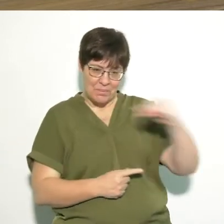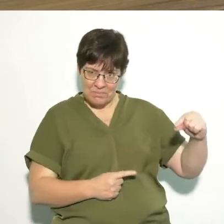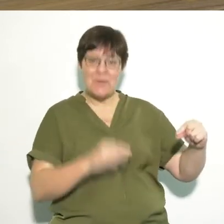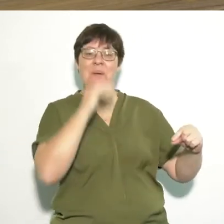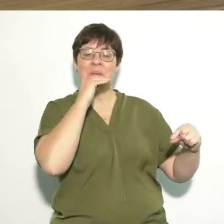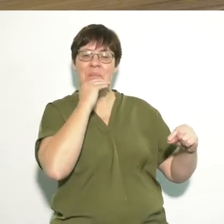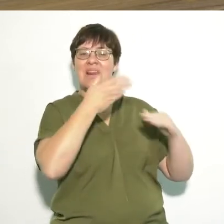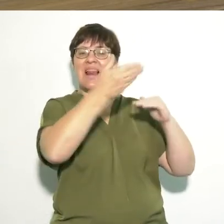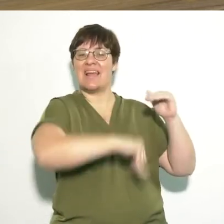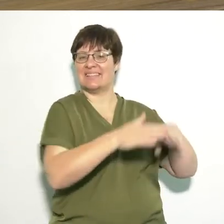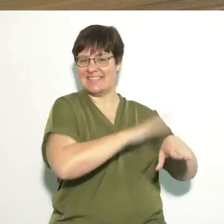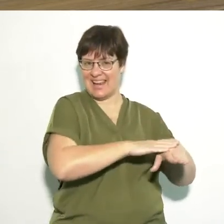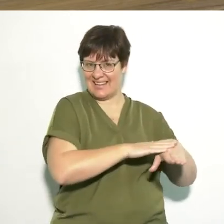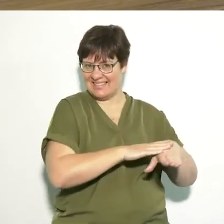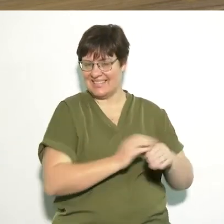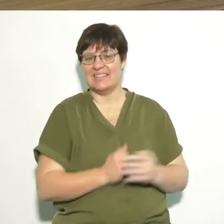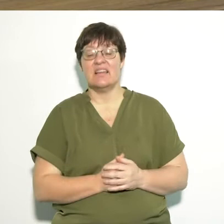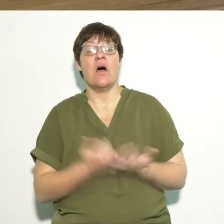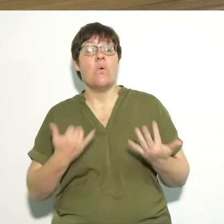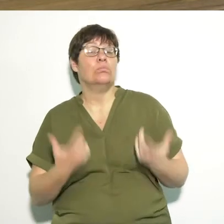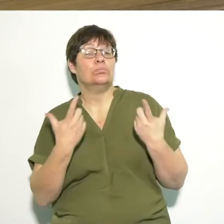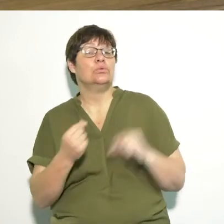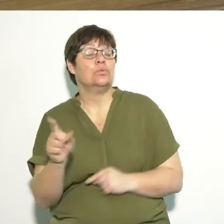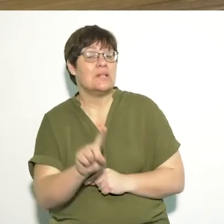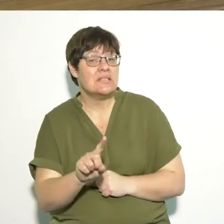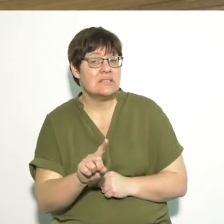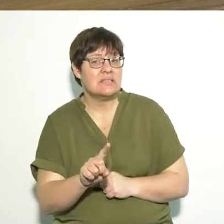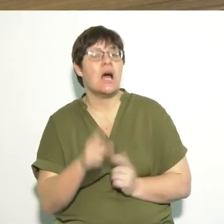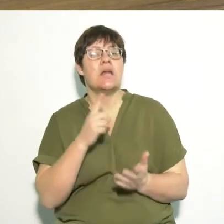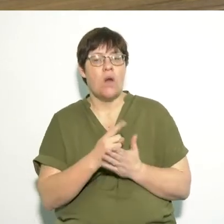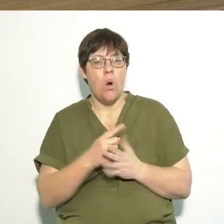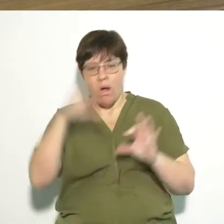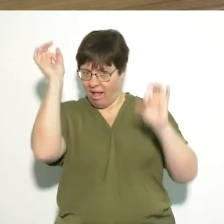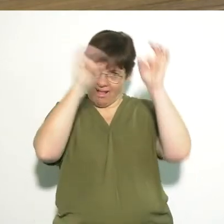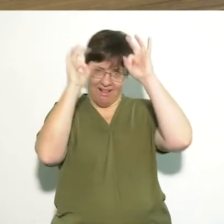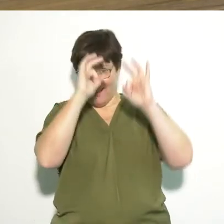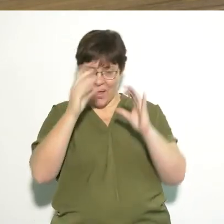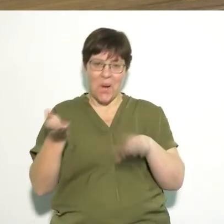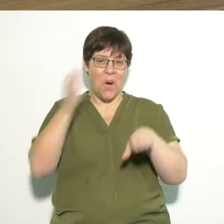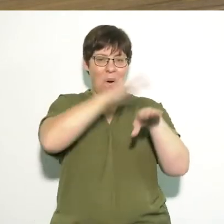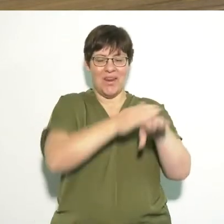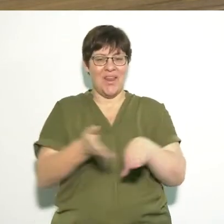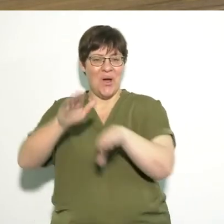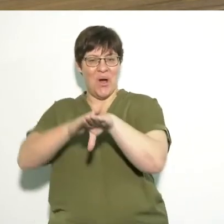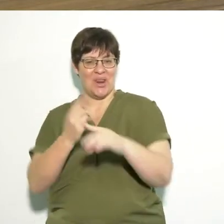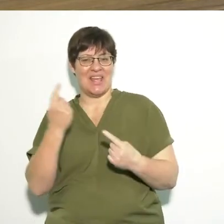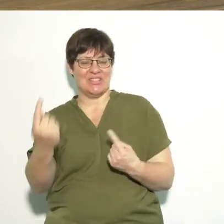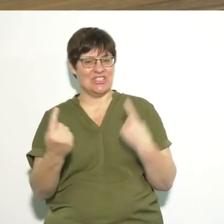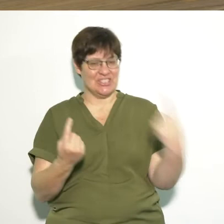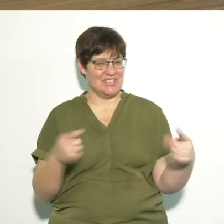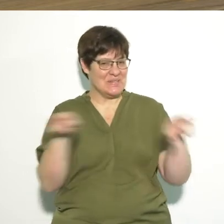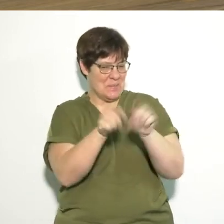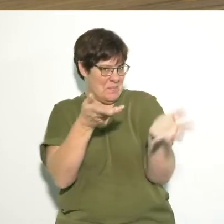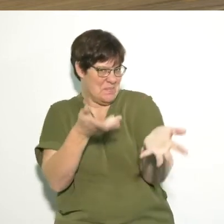around and we don't duplicate it. Can you see? And then what we do is we put our googly eyes on top,